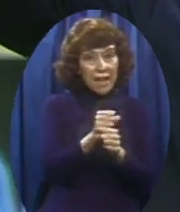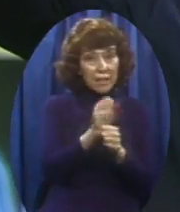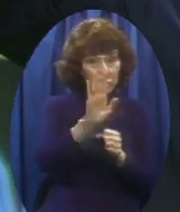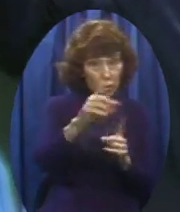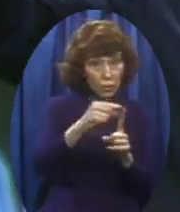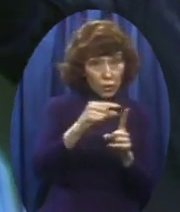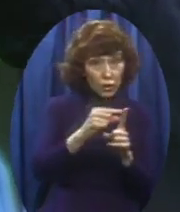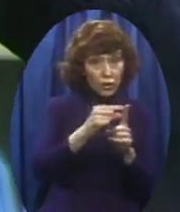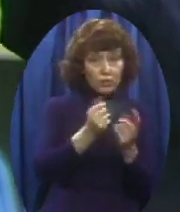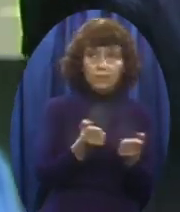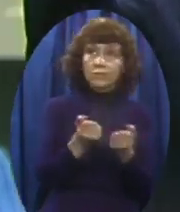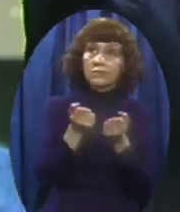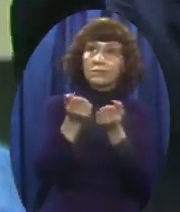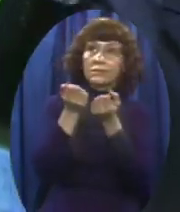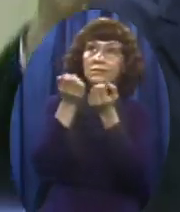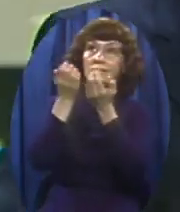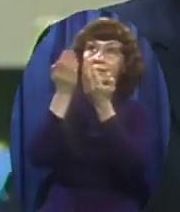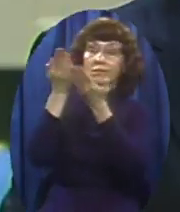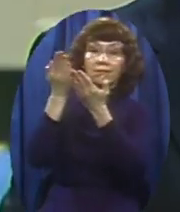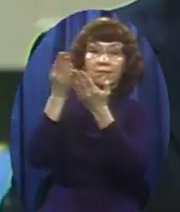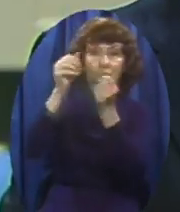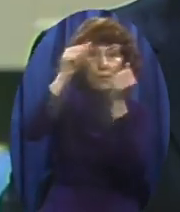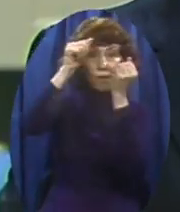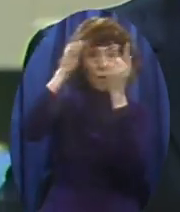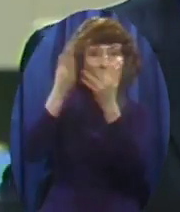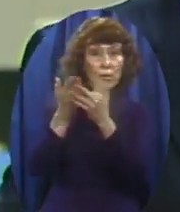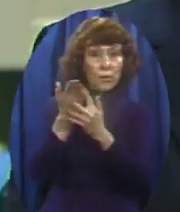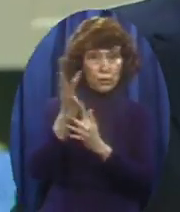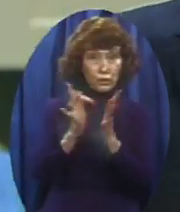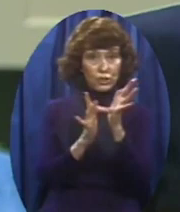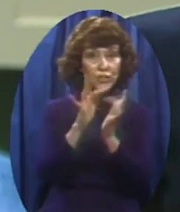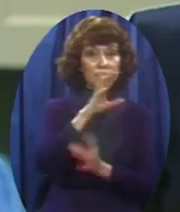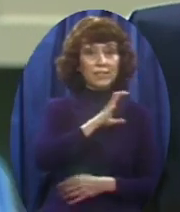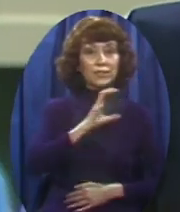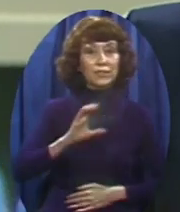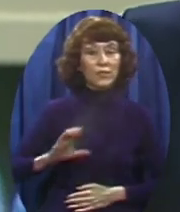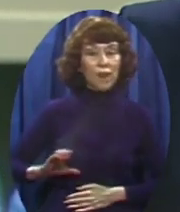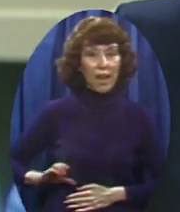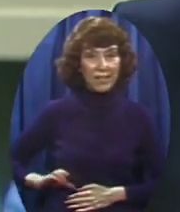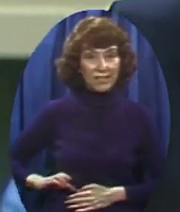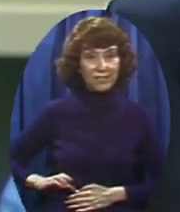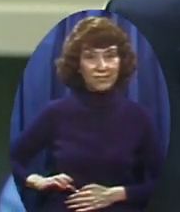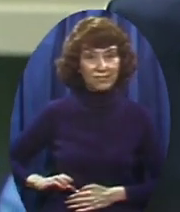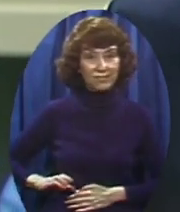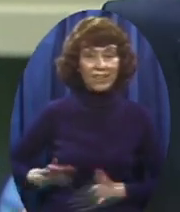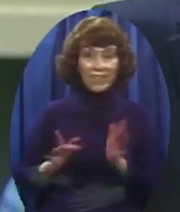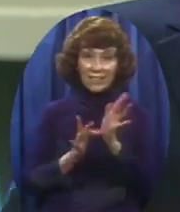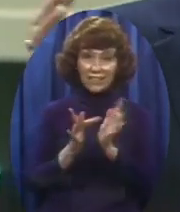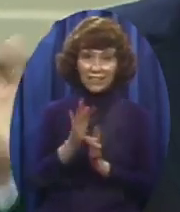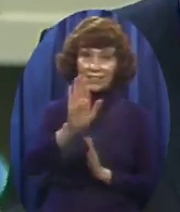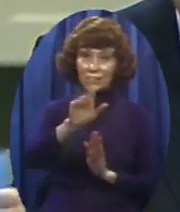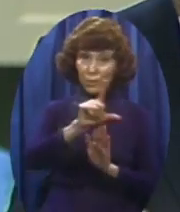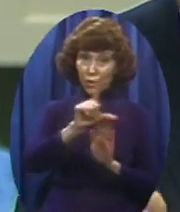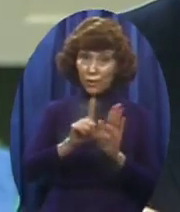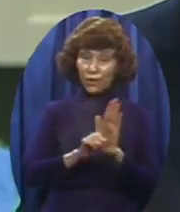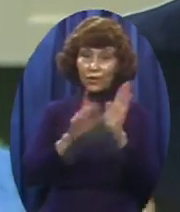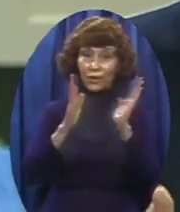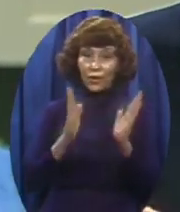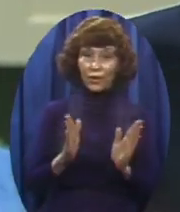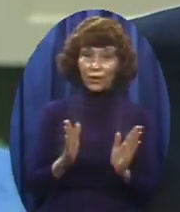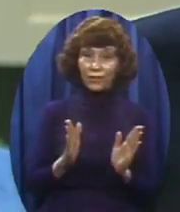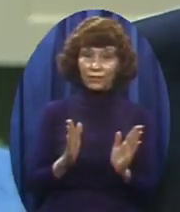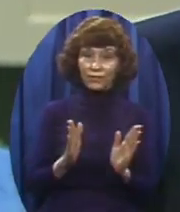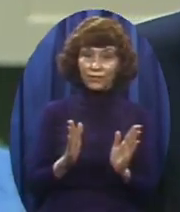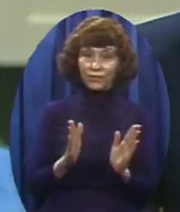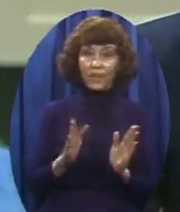lawyer, who presents them to the Father, totally acceptable, according to the will of God. That's